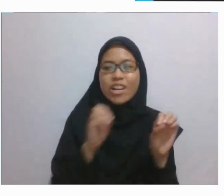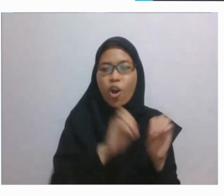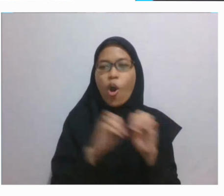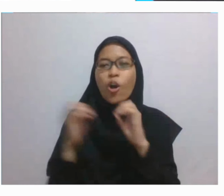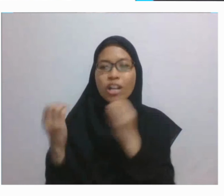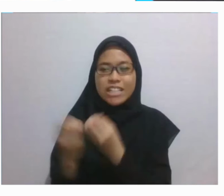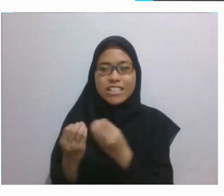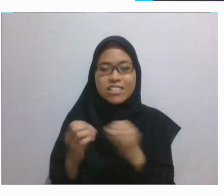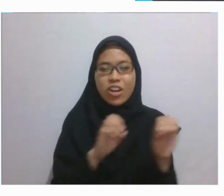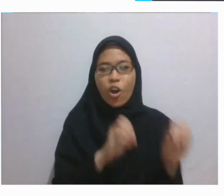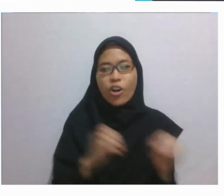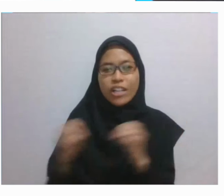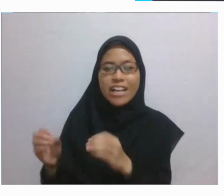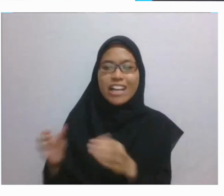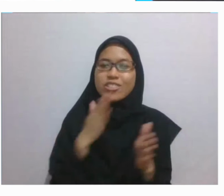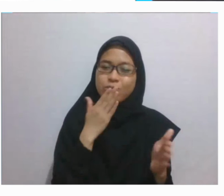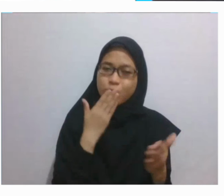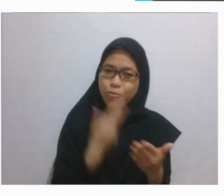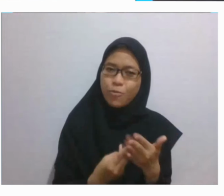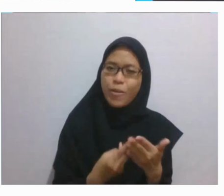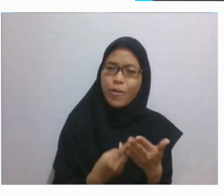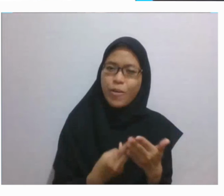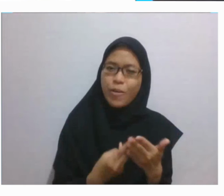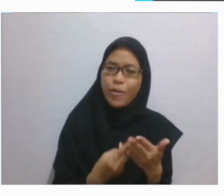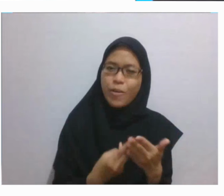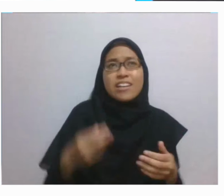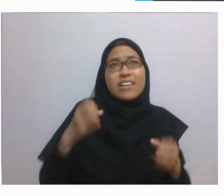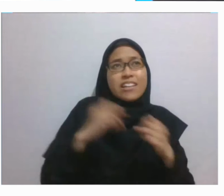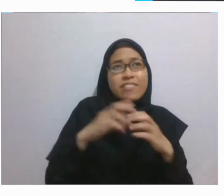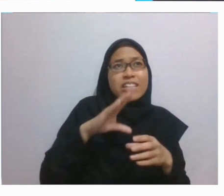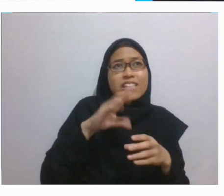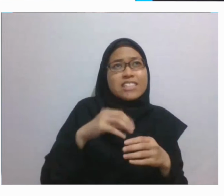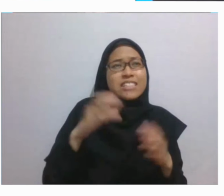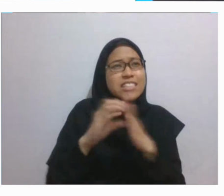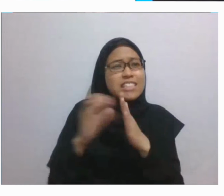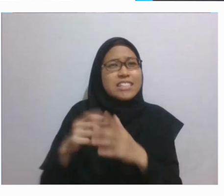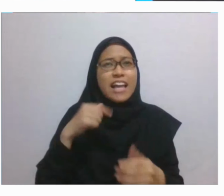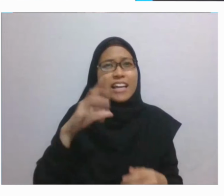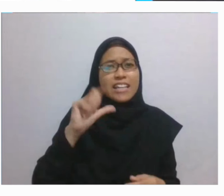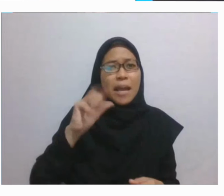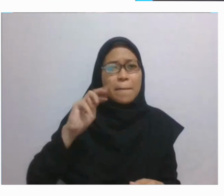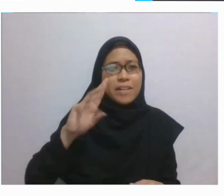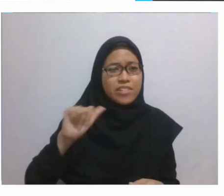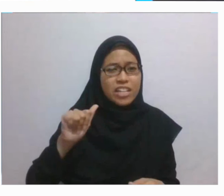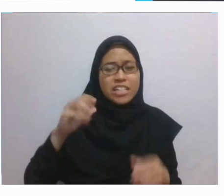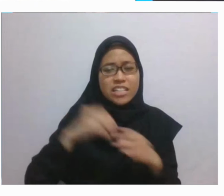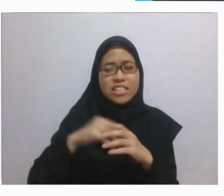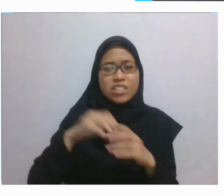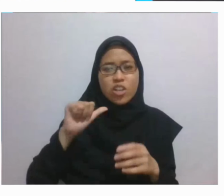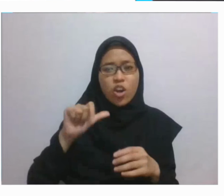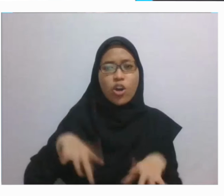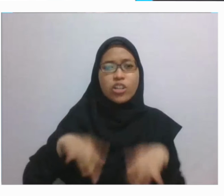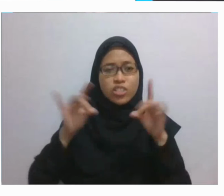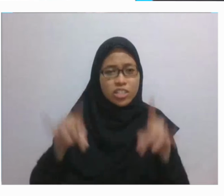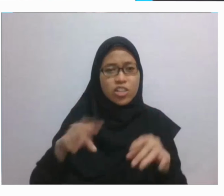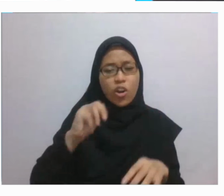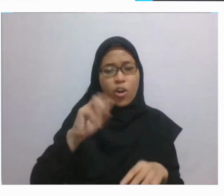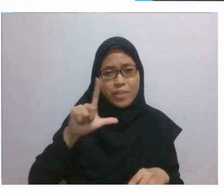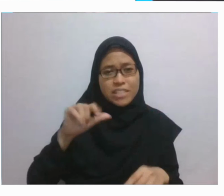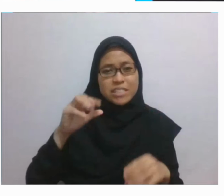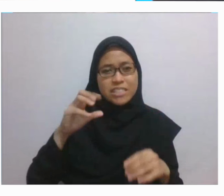Even cities that were historically planned, such as Canberra in Australia or Milton Keynes, closer to home in the UK, even those